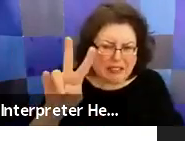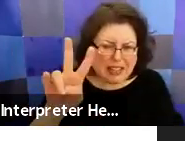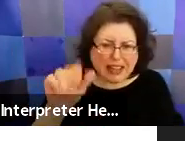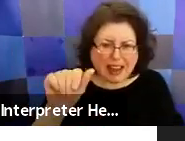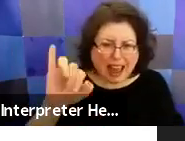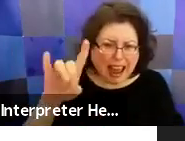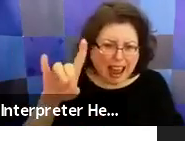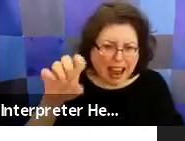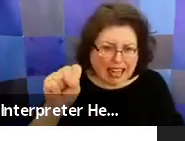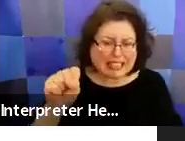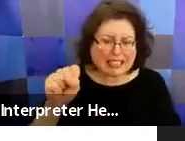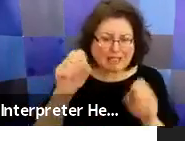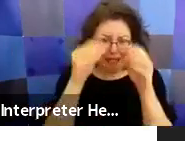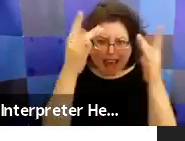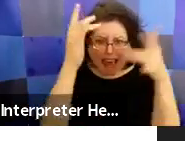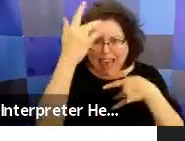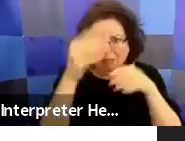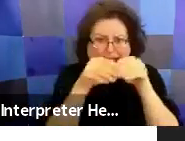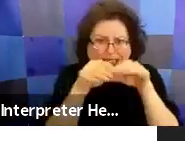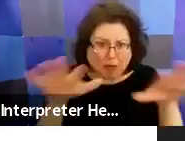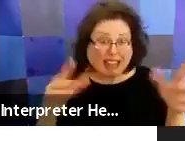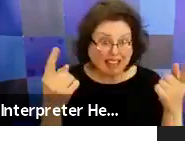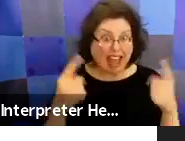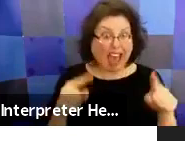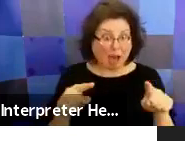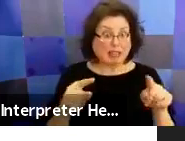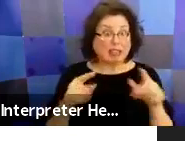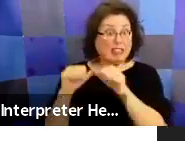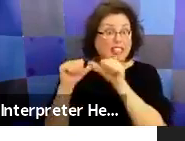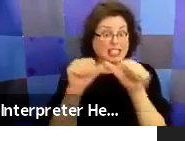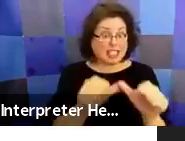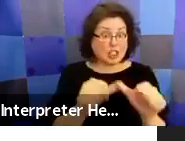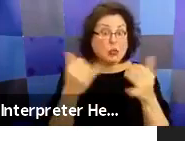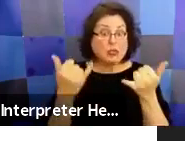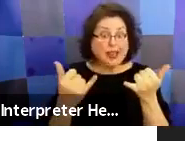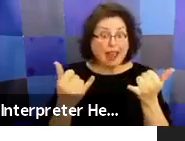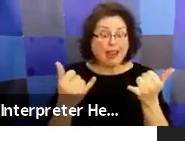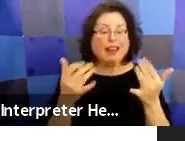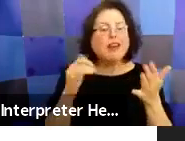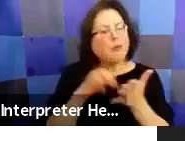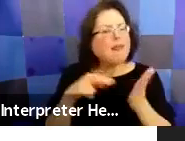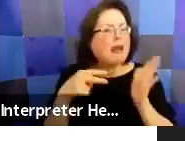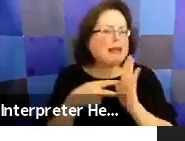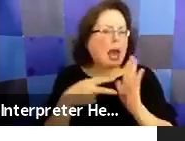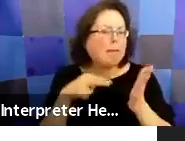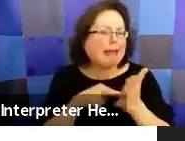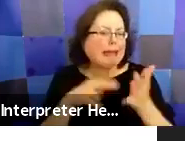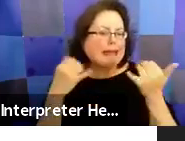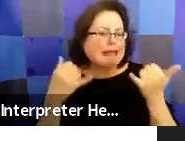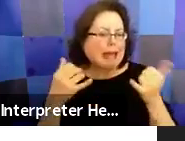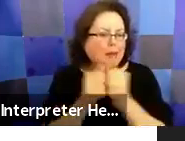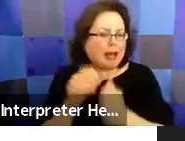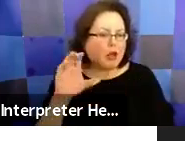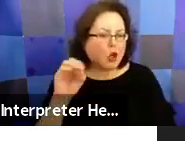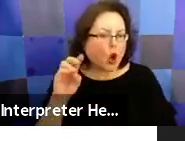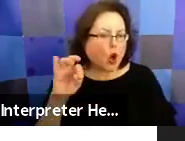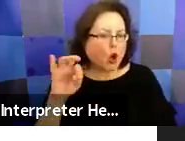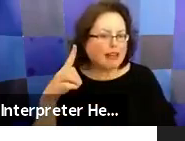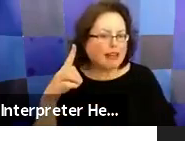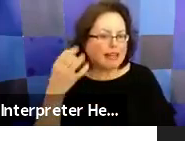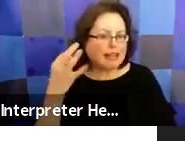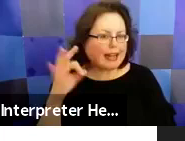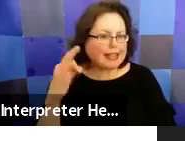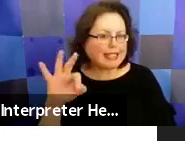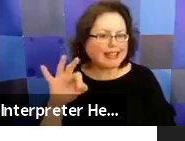we went through as a country and continues today. And so what that means today with COVID-19 is that